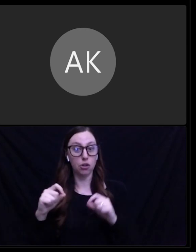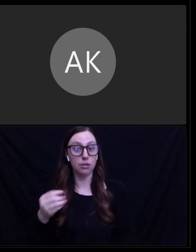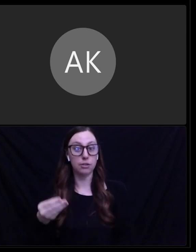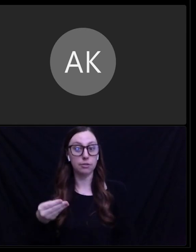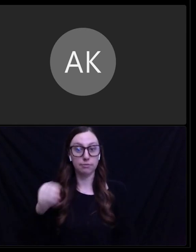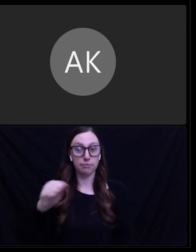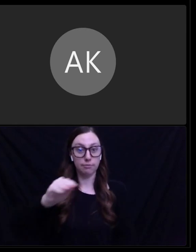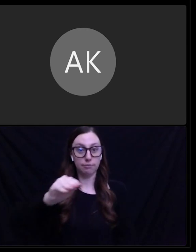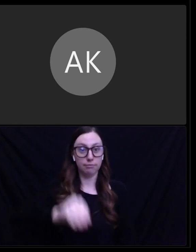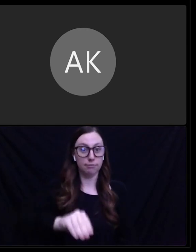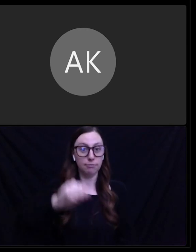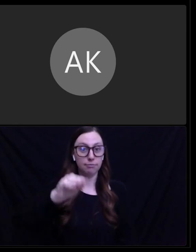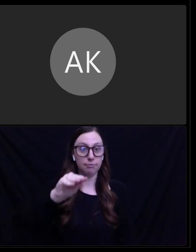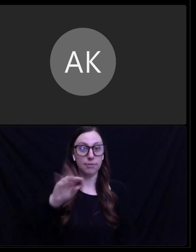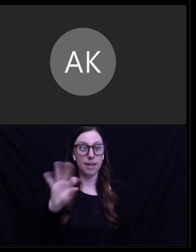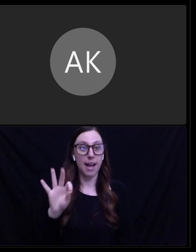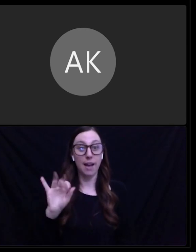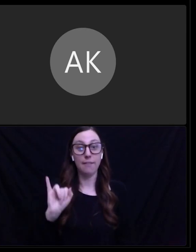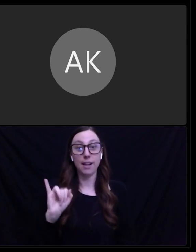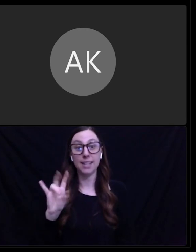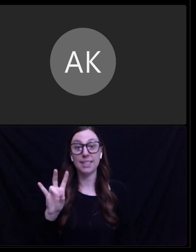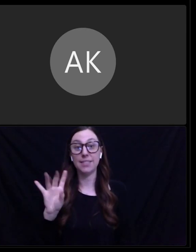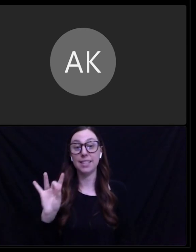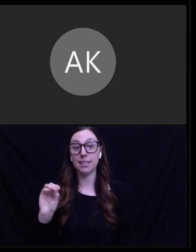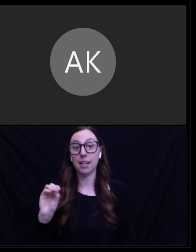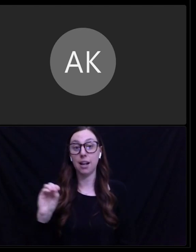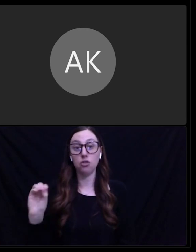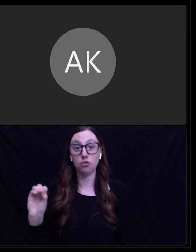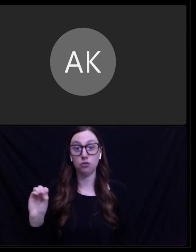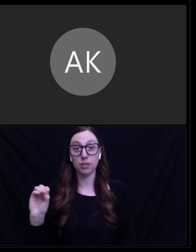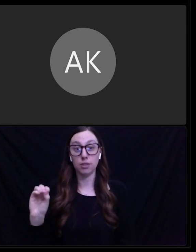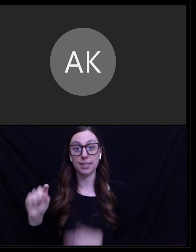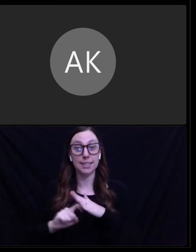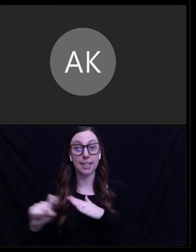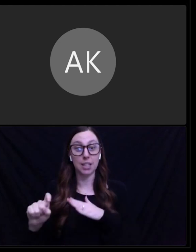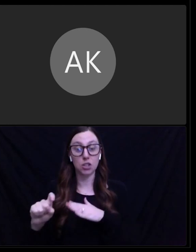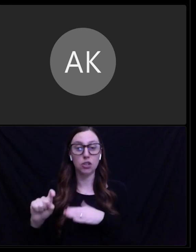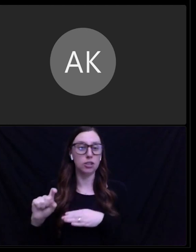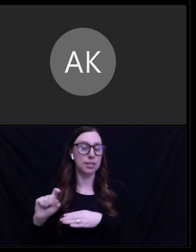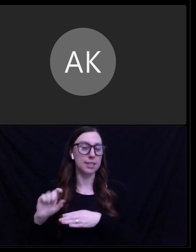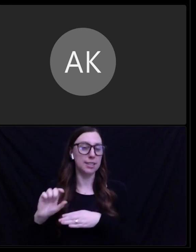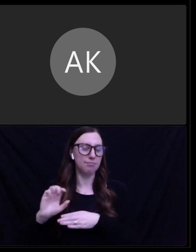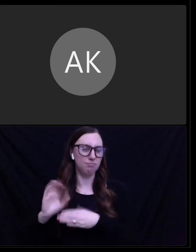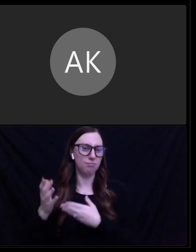Fujitsu FI7800 scanner. It is a commercial off-the-shelf scanner.